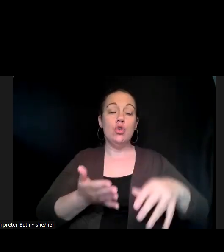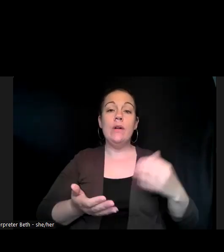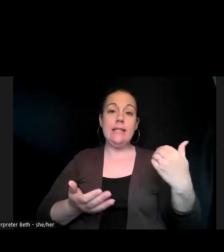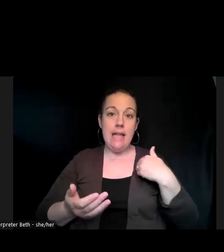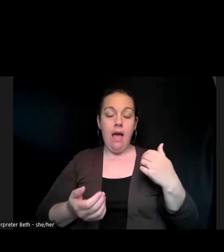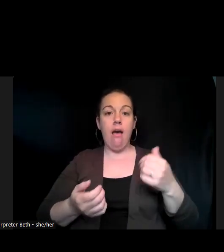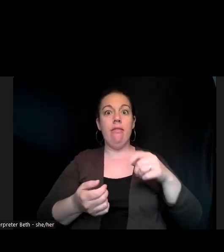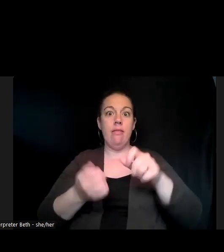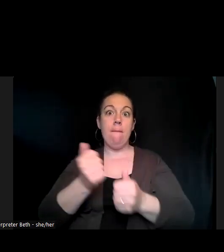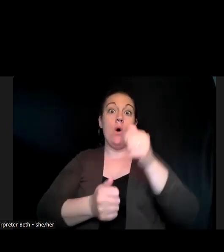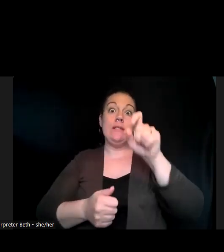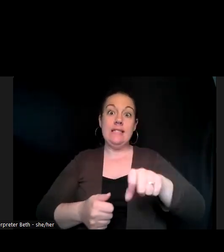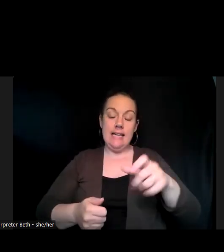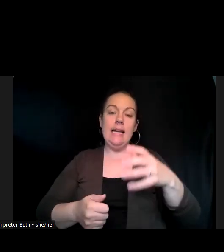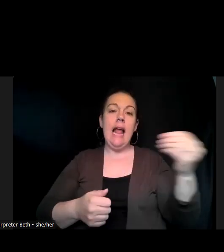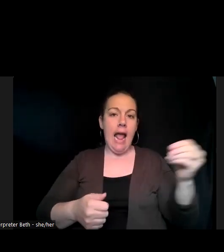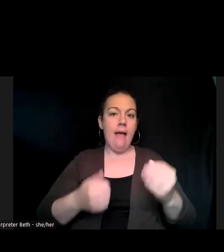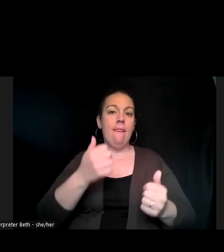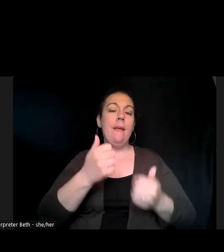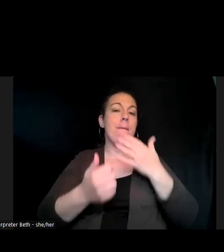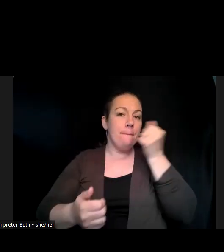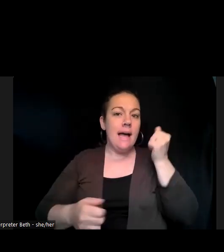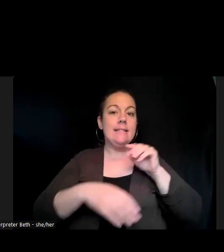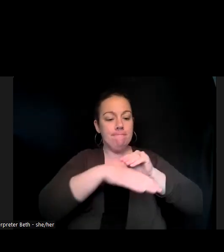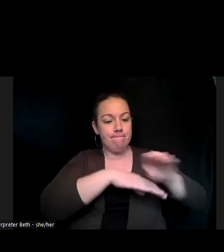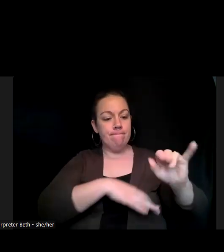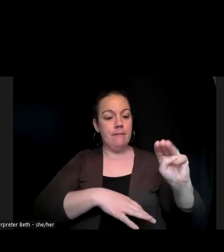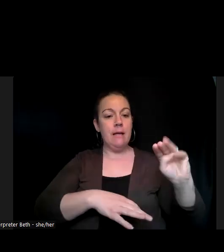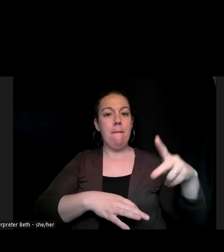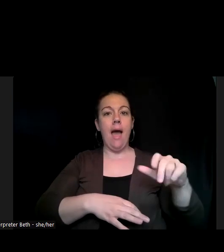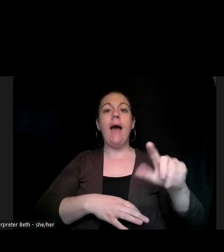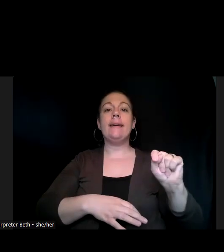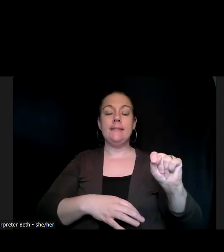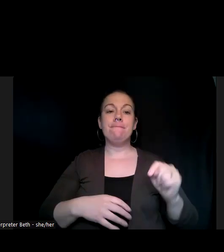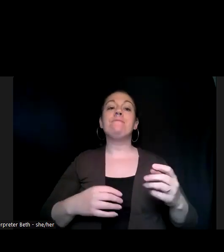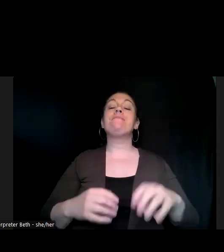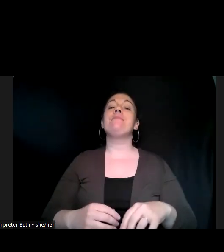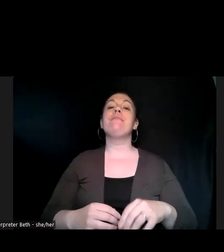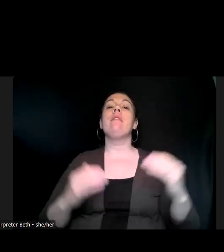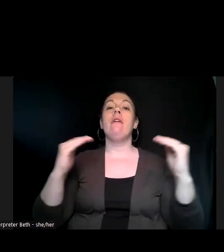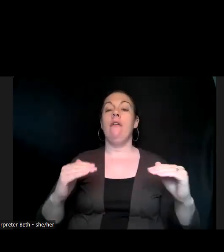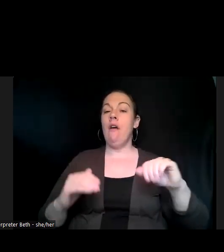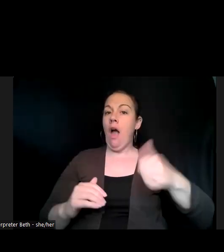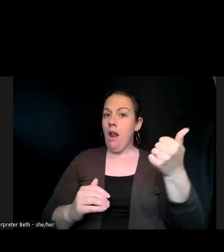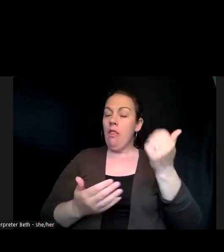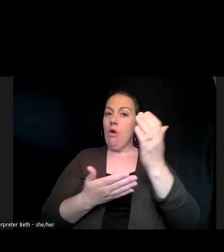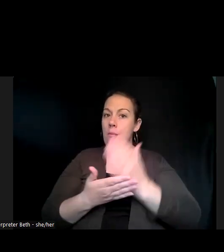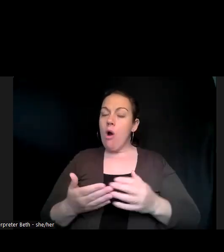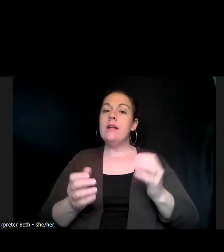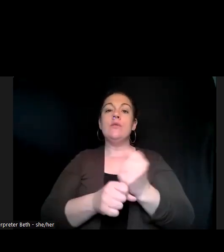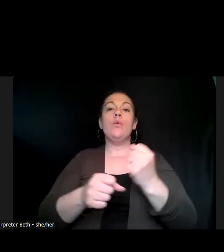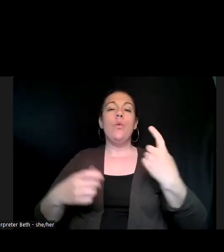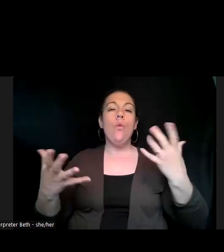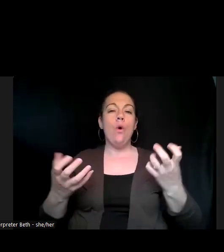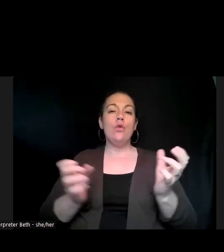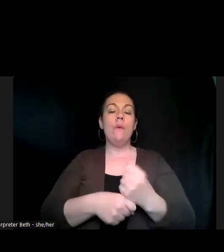impact. Another thing that's really important to be thinking about across all of this work is making sure that we're creating environments that are safe